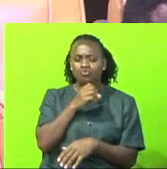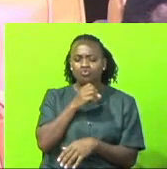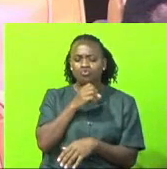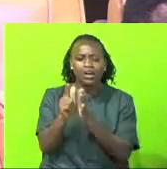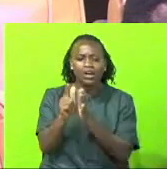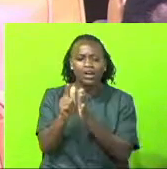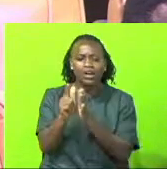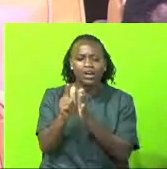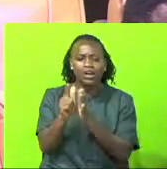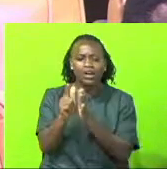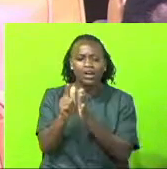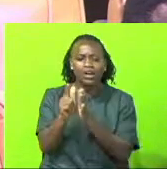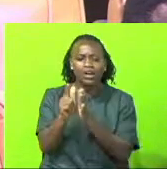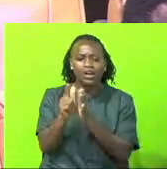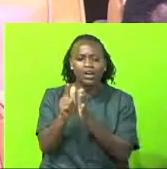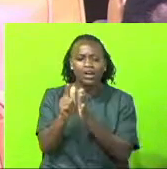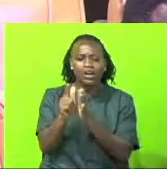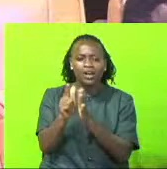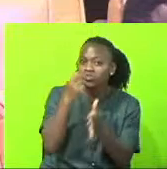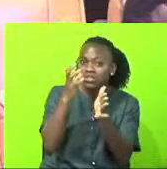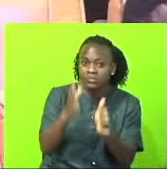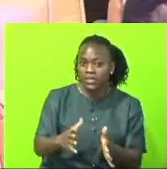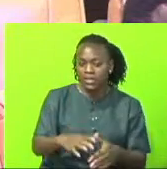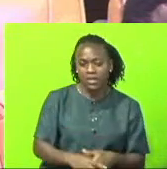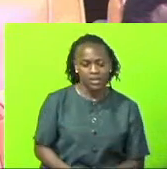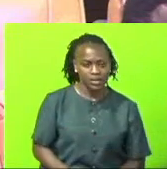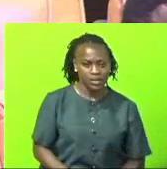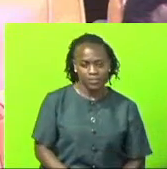indeed, it is not even persuasive.